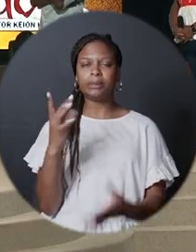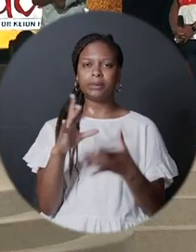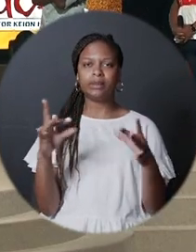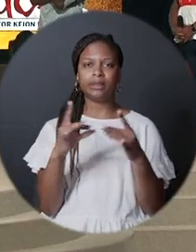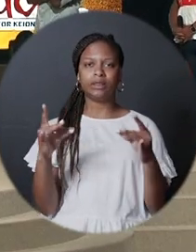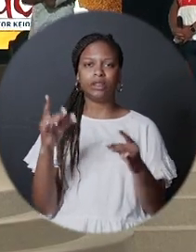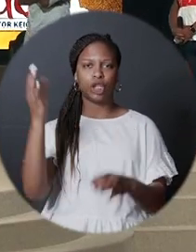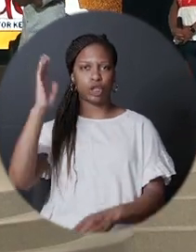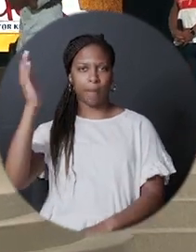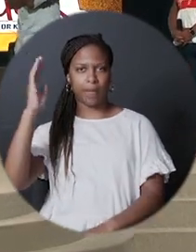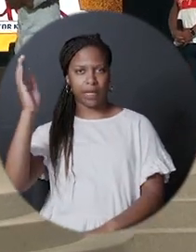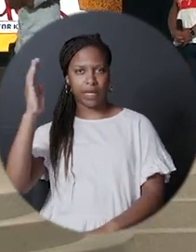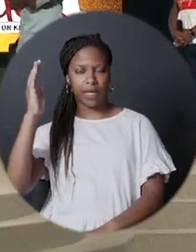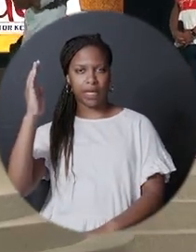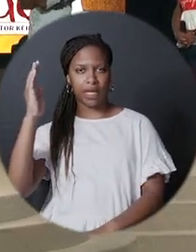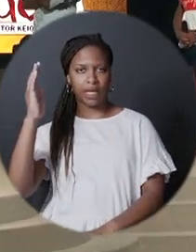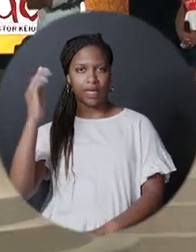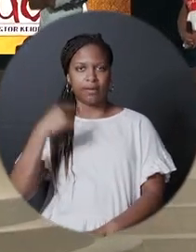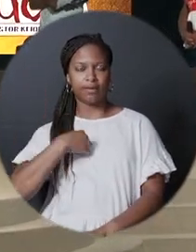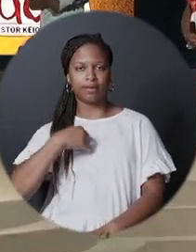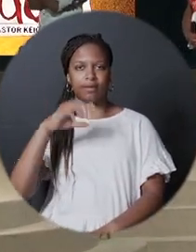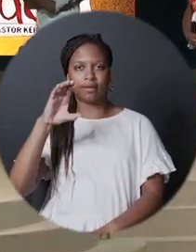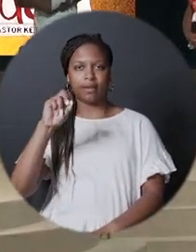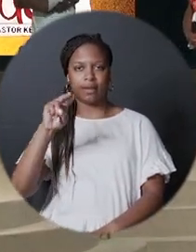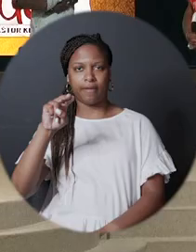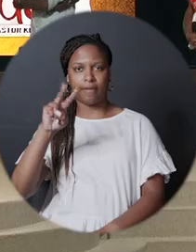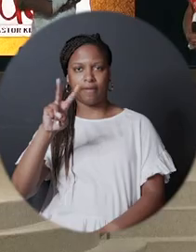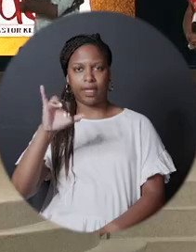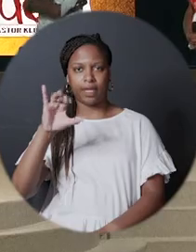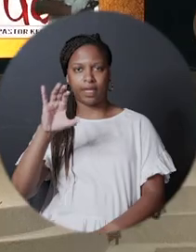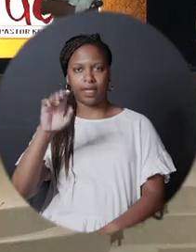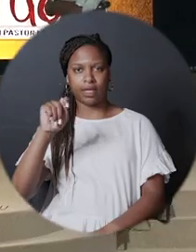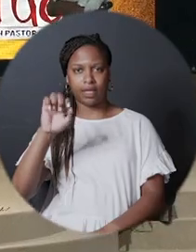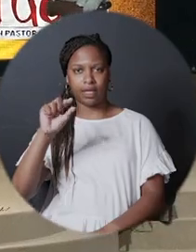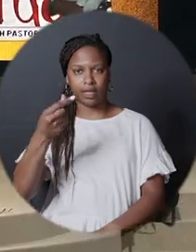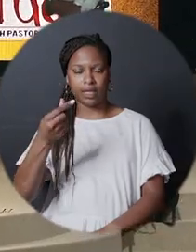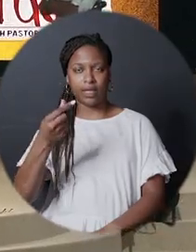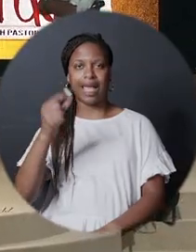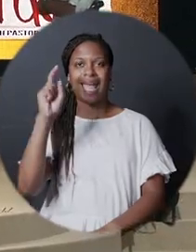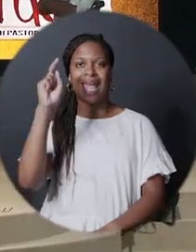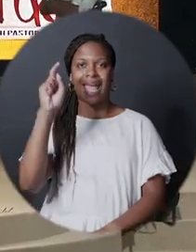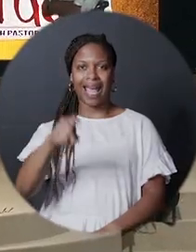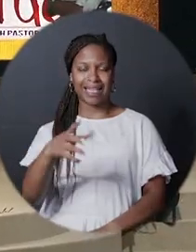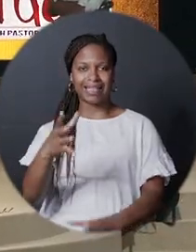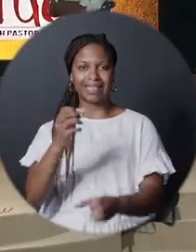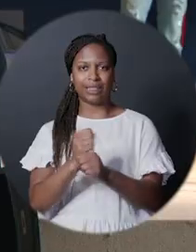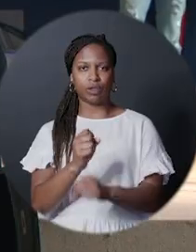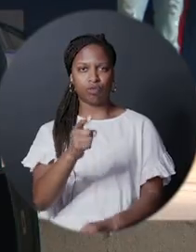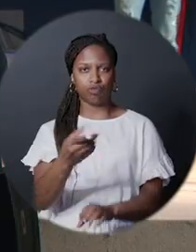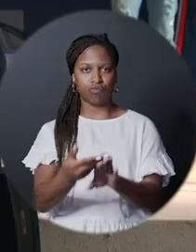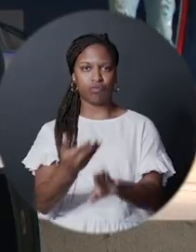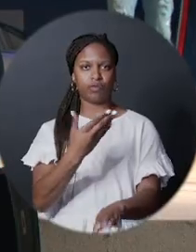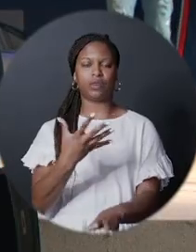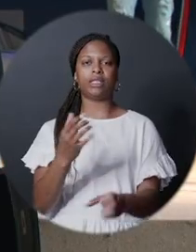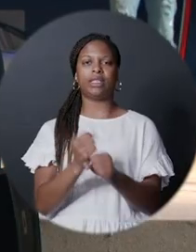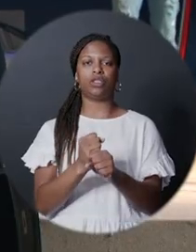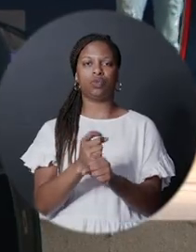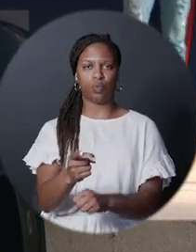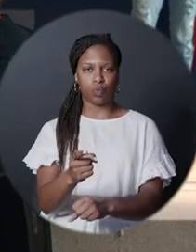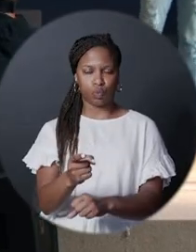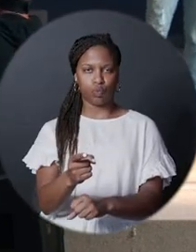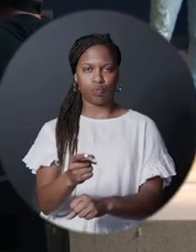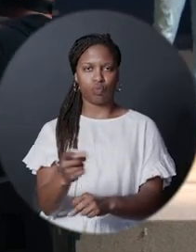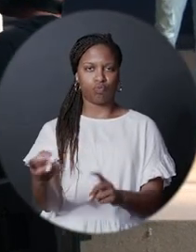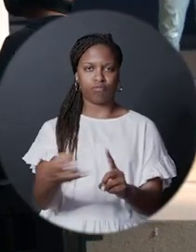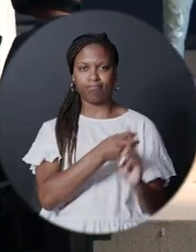message. A sermon is convicting. A message is convicting. See, it has to get you